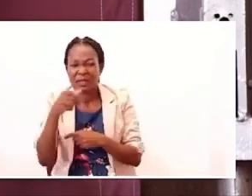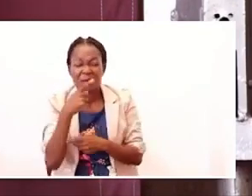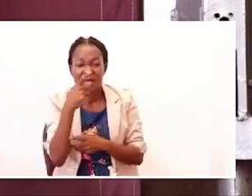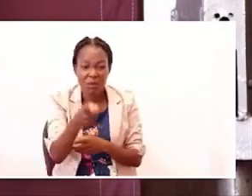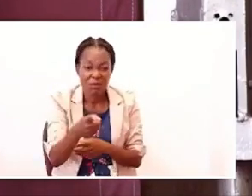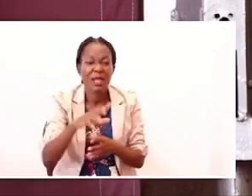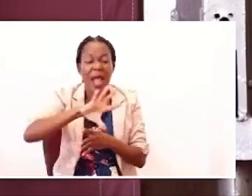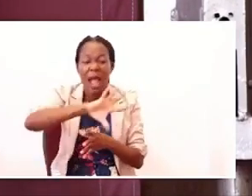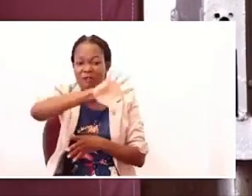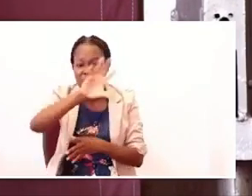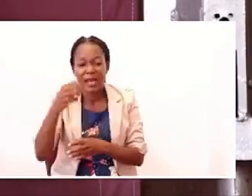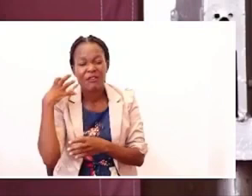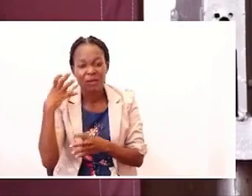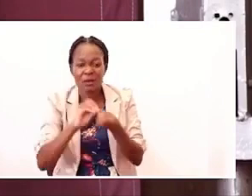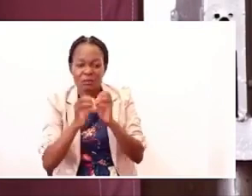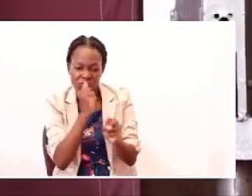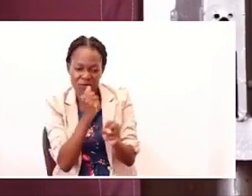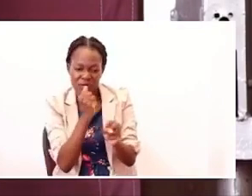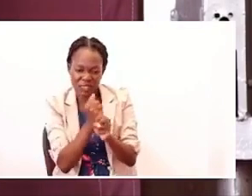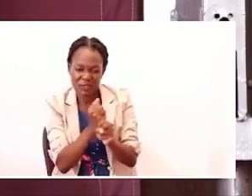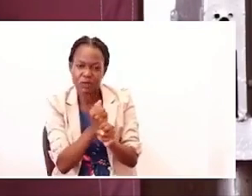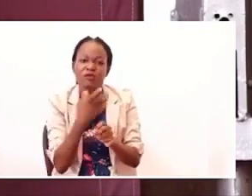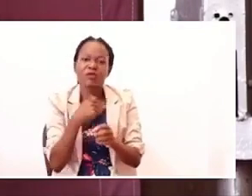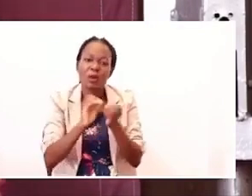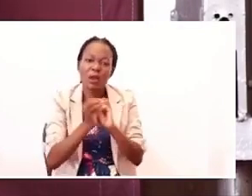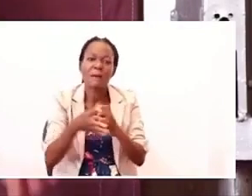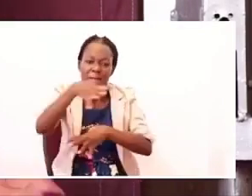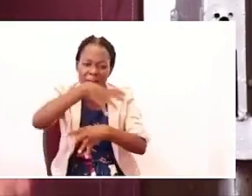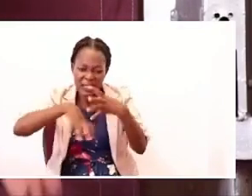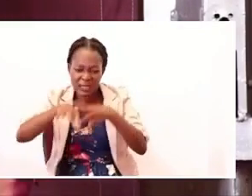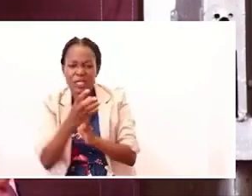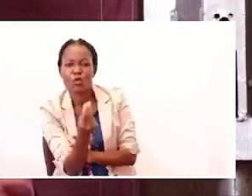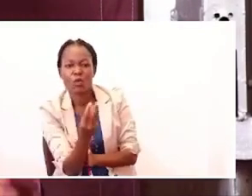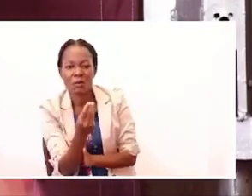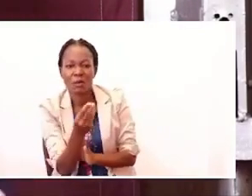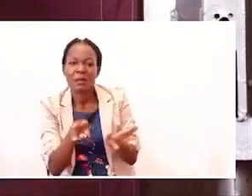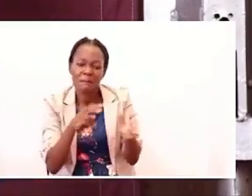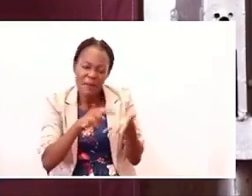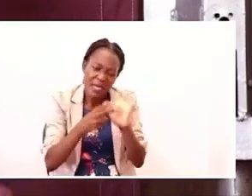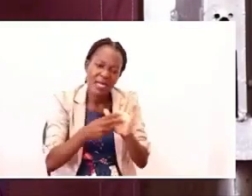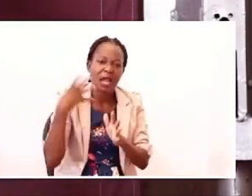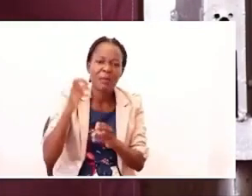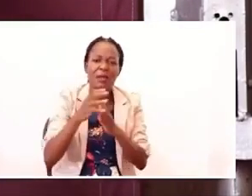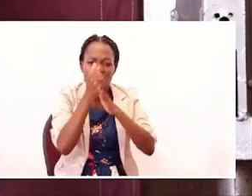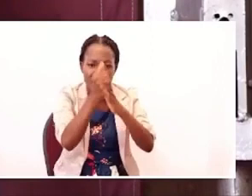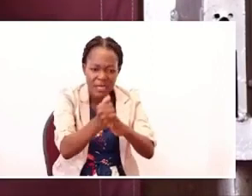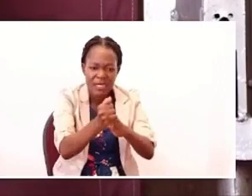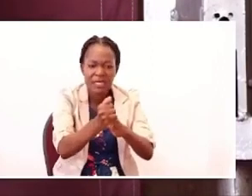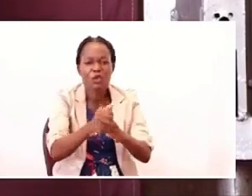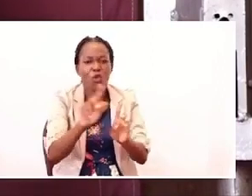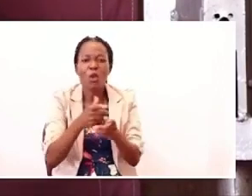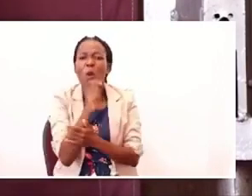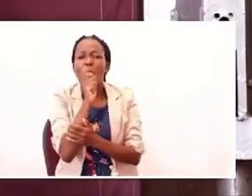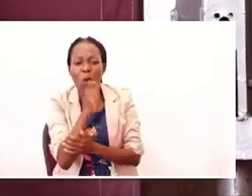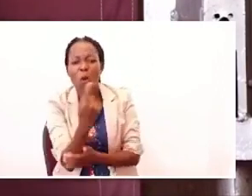African governments used in order to have mixed economies, an economy where the government plays a leading role, not only as a referee, but